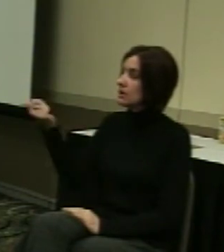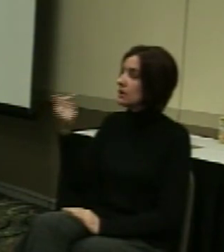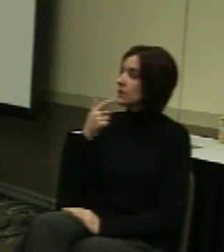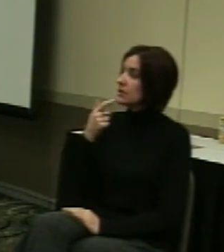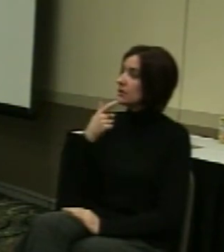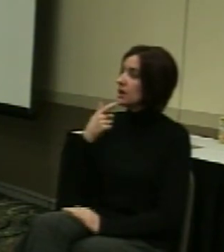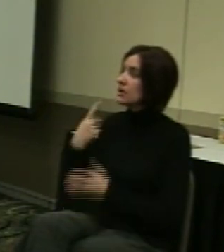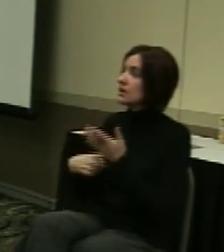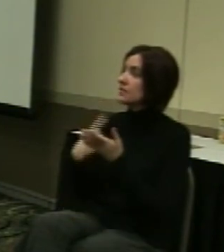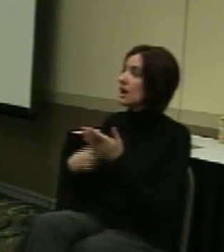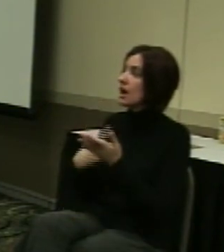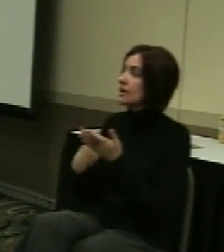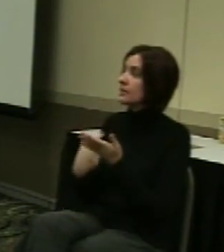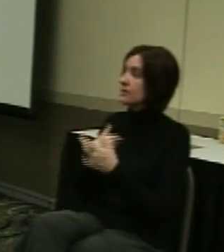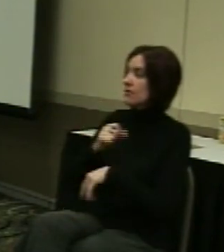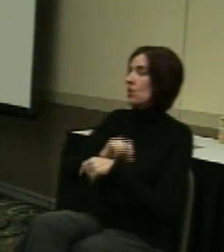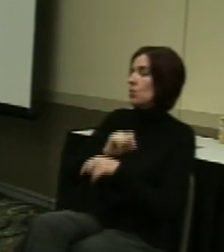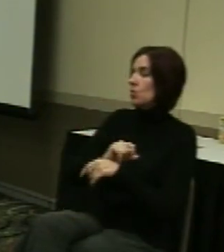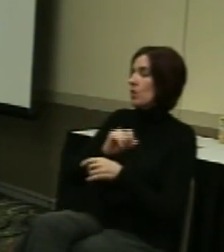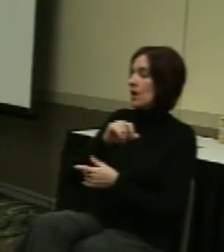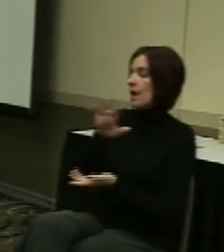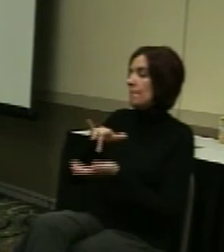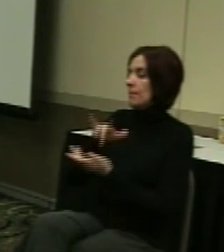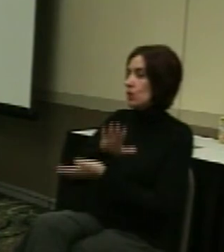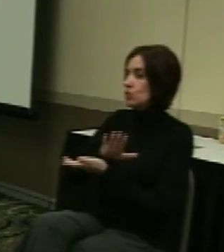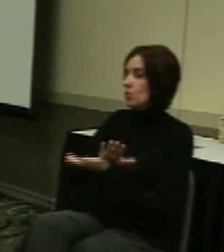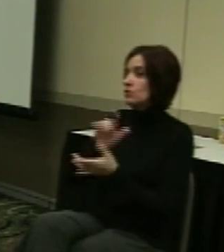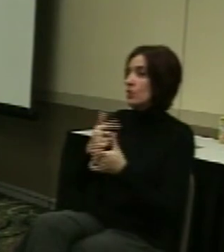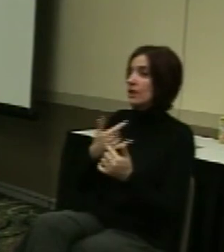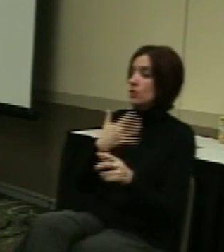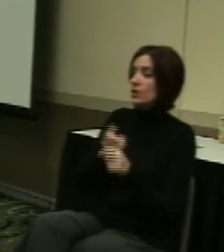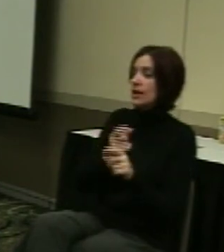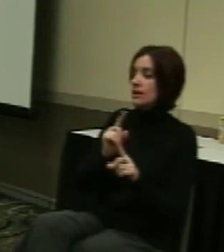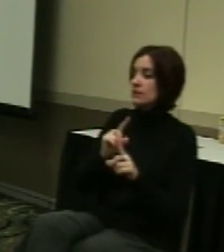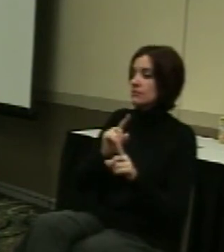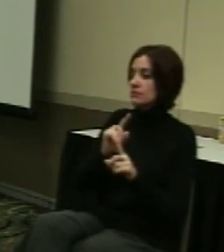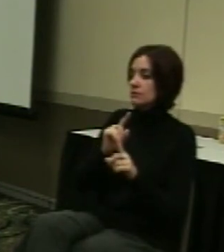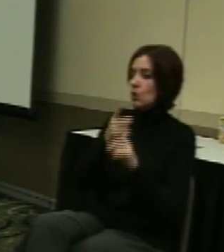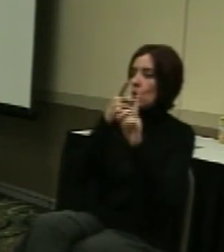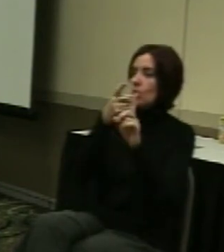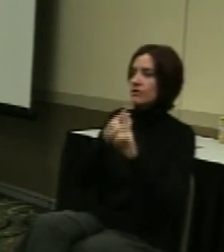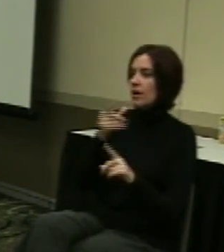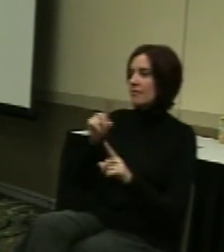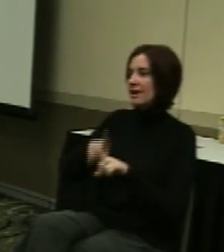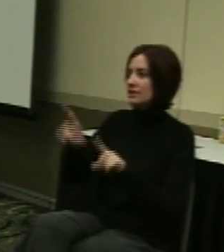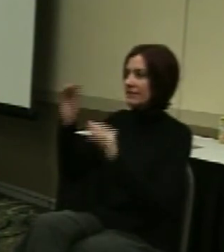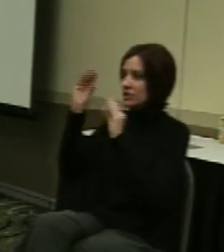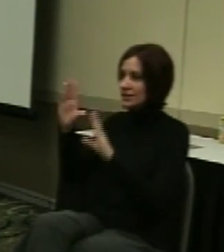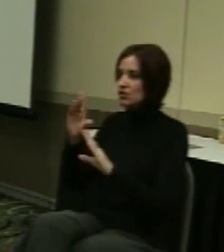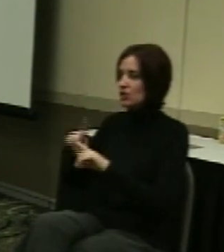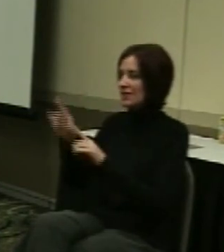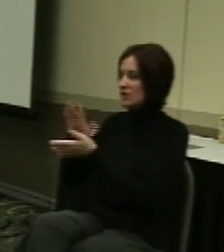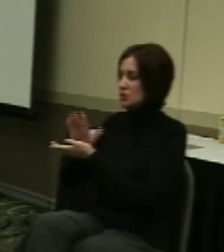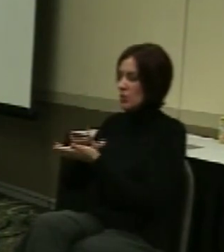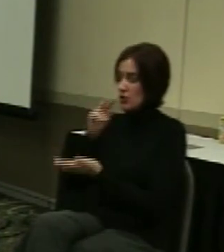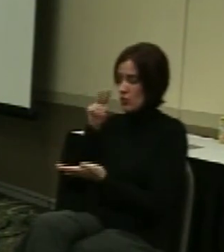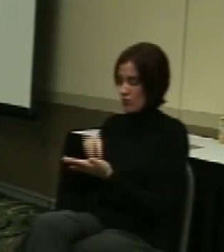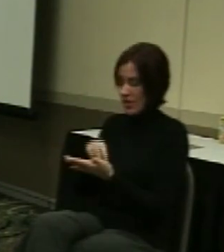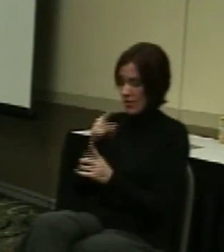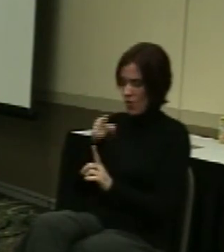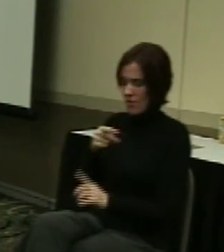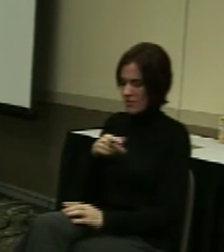say sometimes I work in a middle school and we might get goals from a different teacher or a different school, and you get the goal and you're like, what is